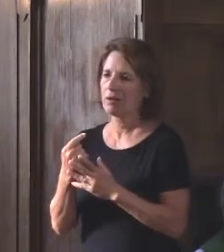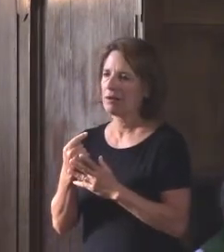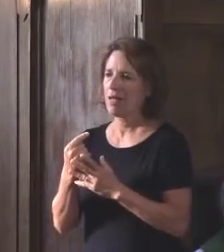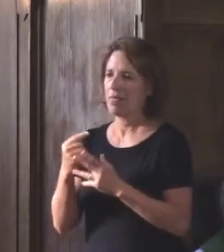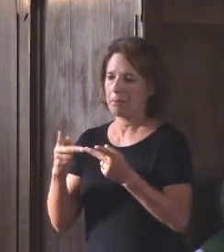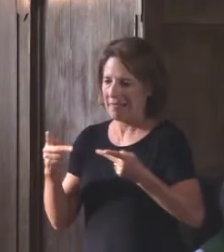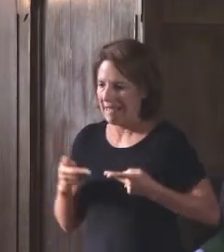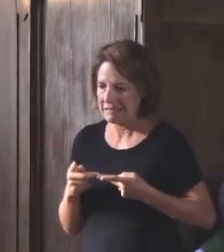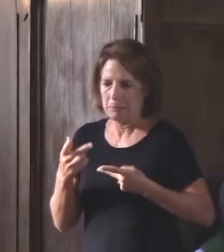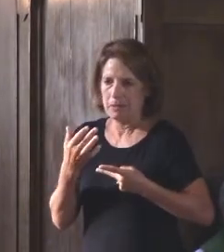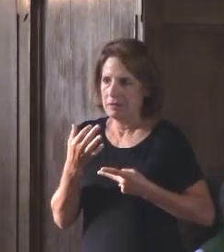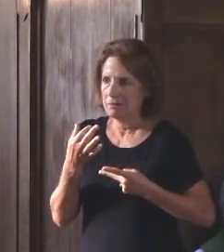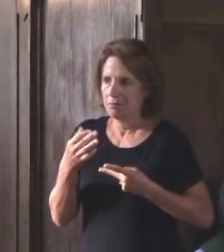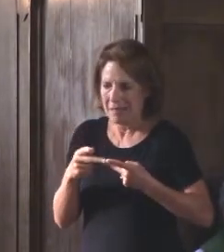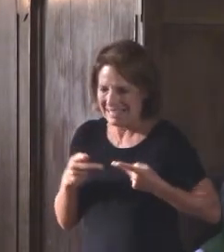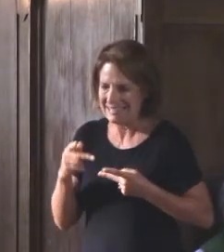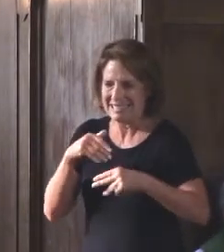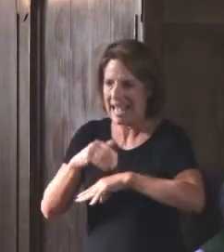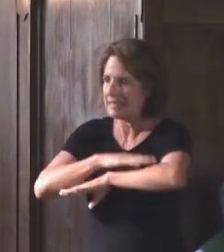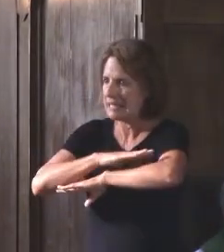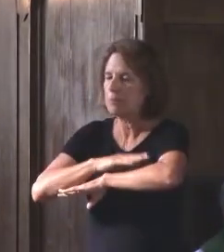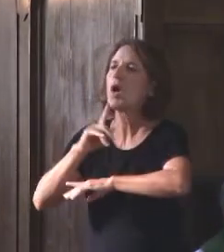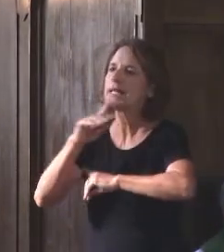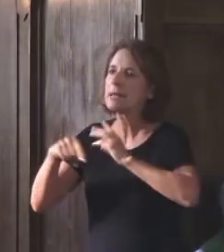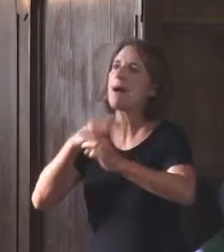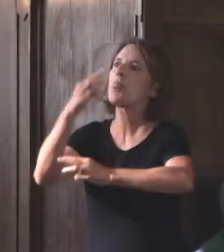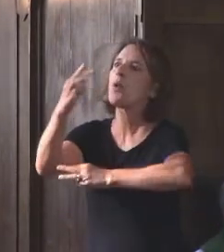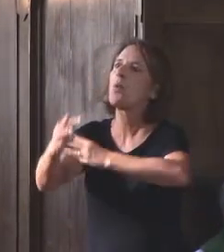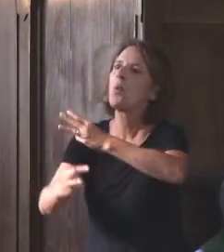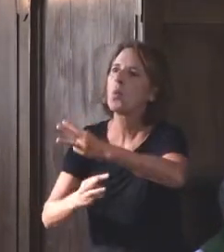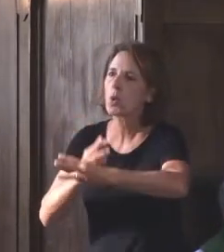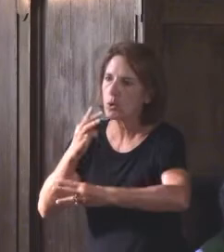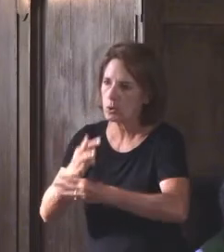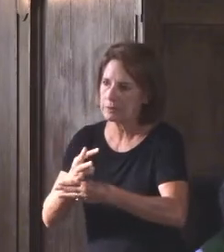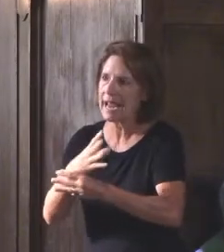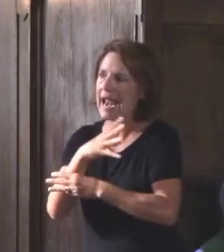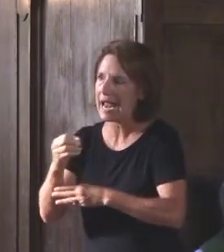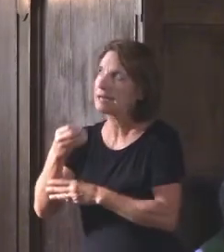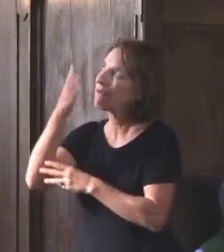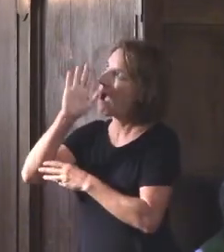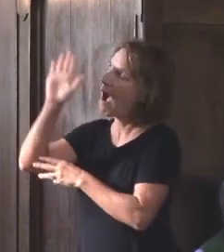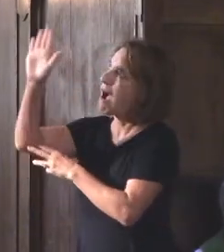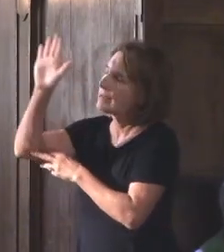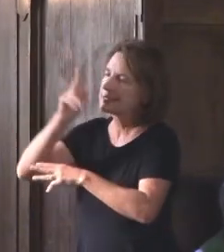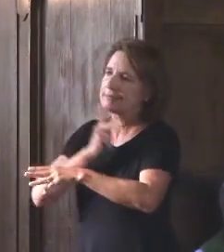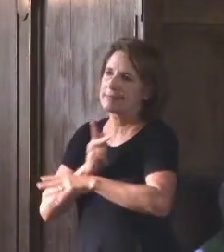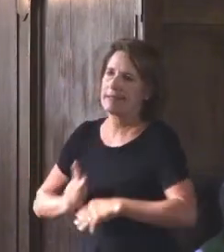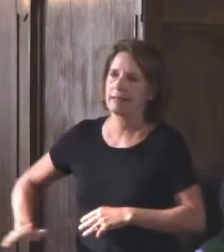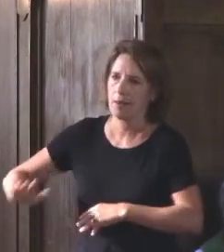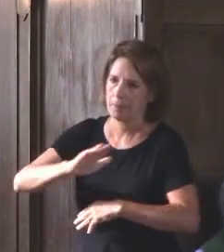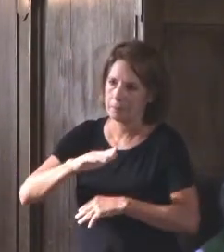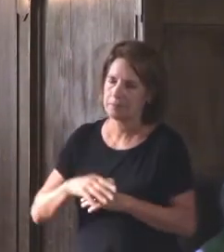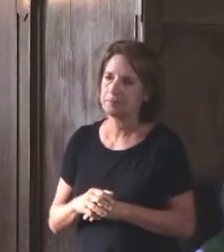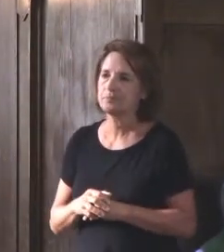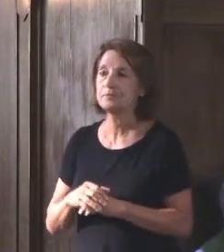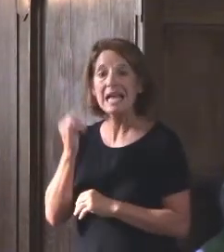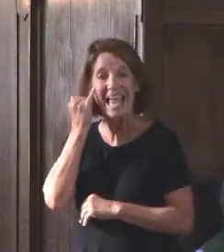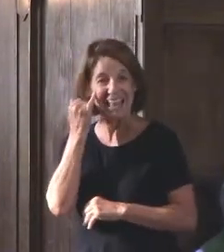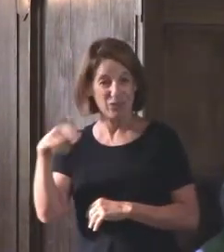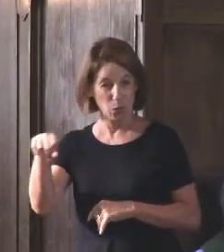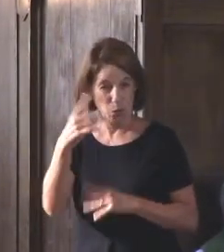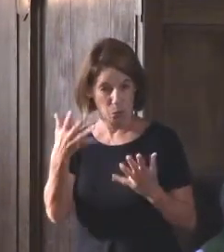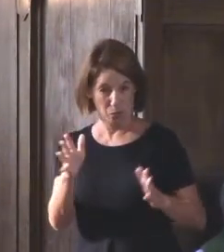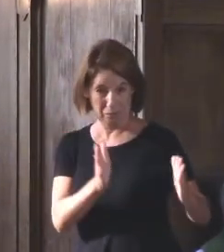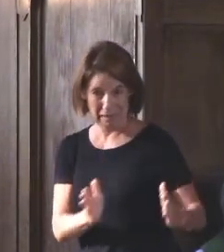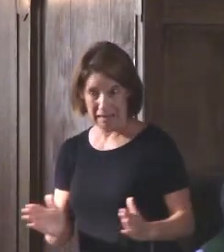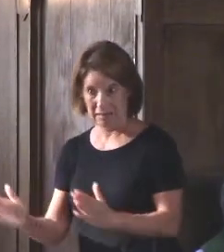is about the rearrangement of the world in God's kingdom. If you've ever planned a banquet or a